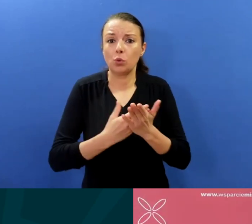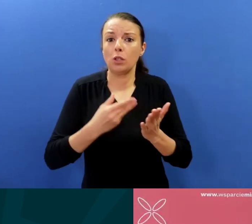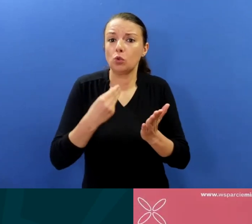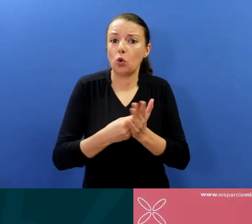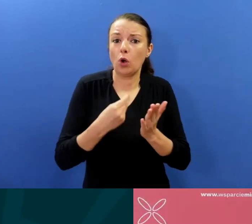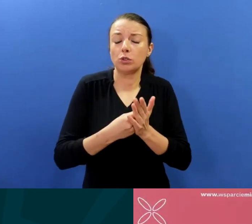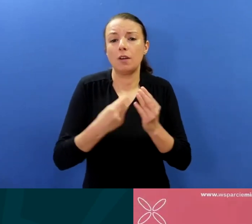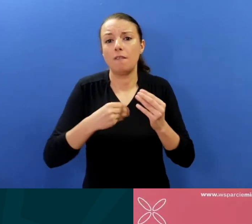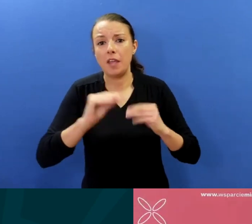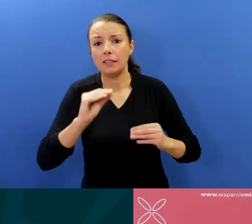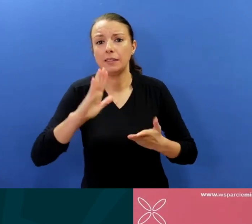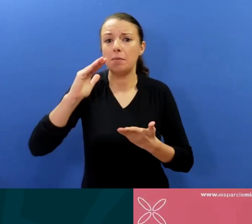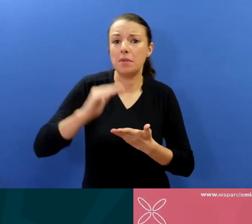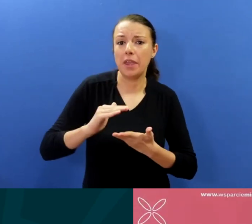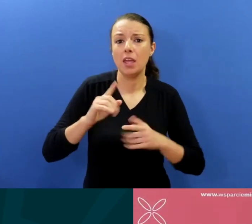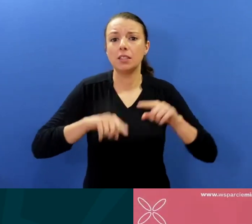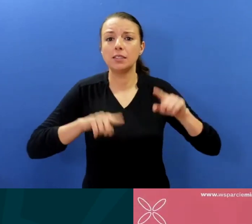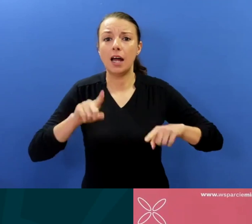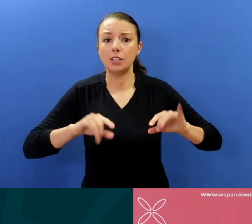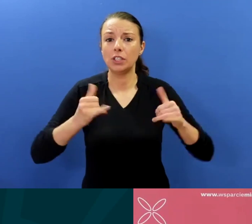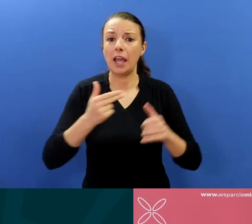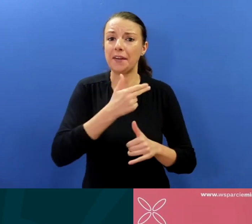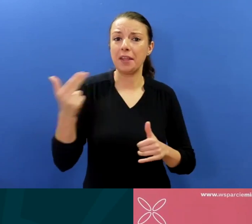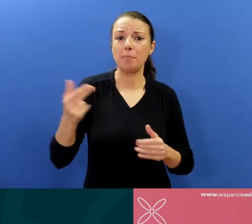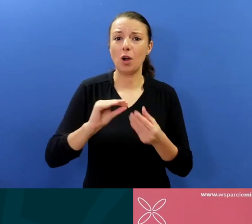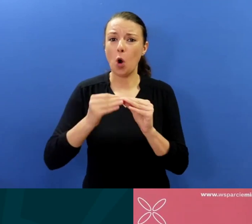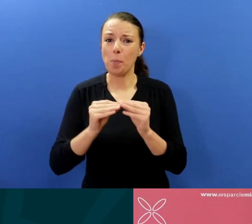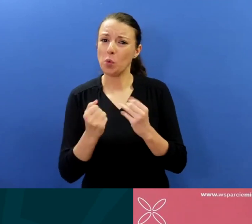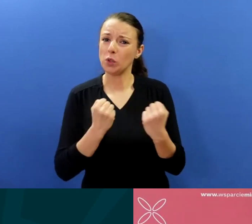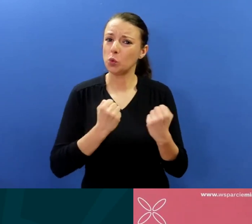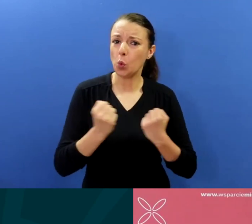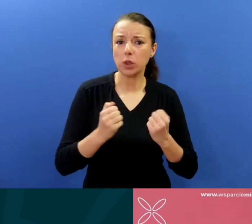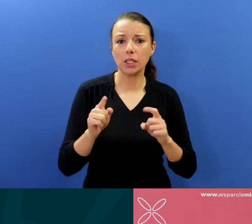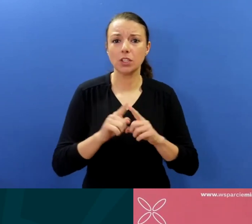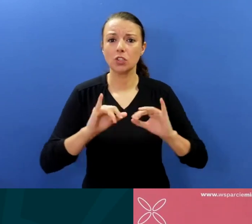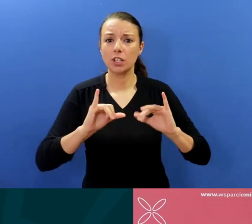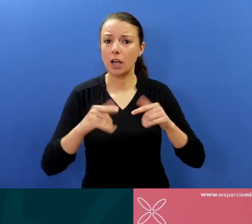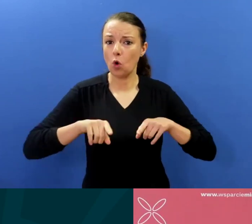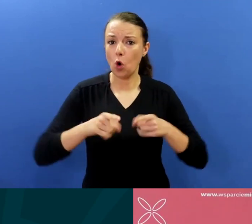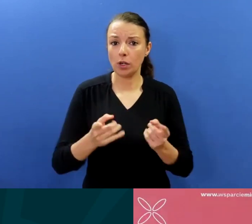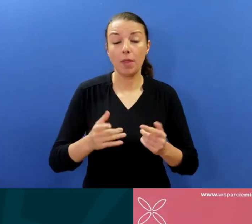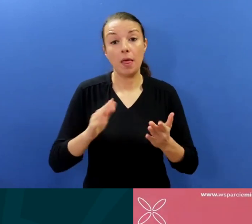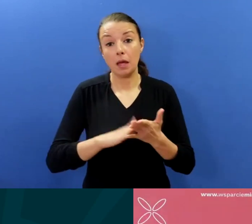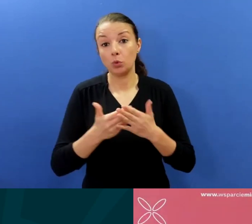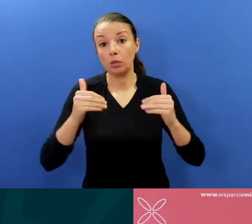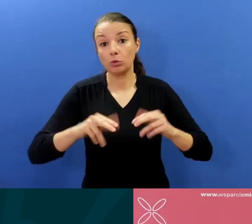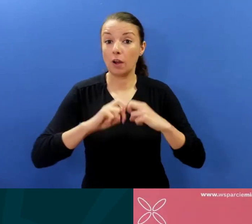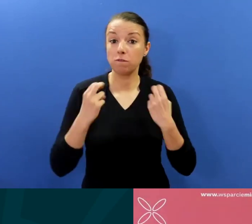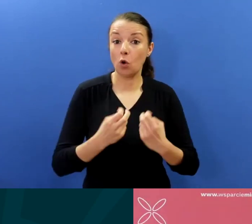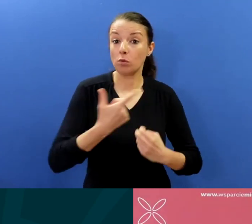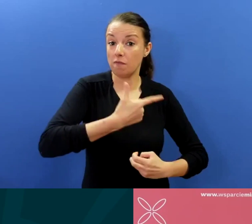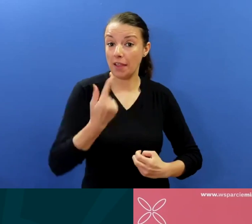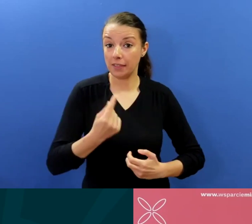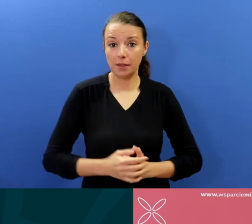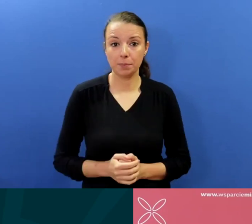For instance, I've managed some citizen forum of only 2 days with 20 participants in the room, just